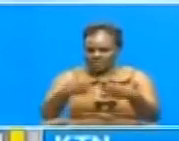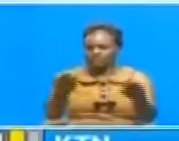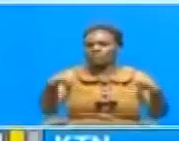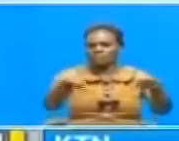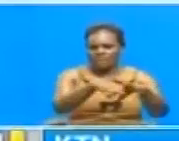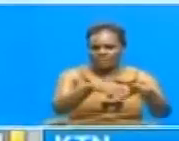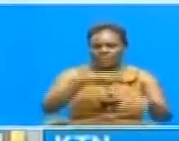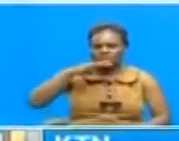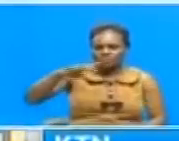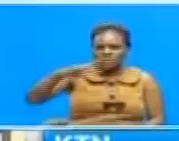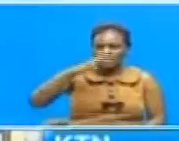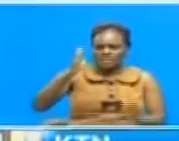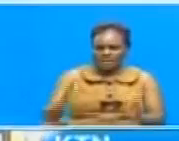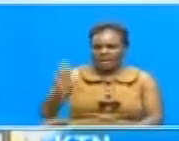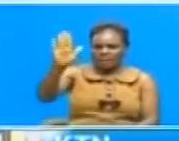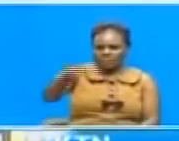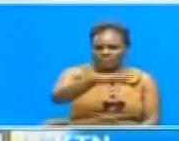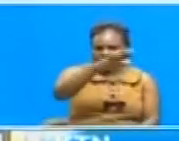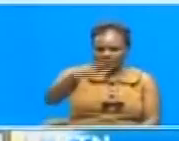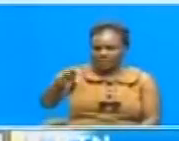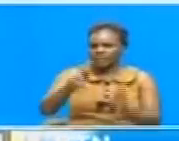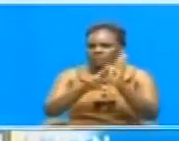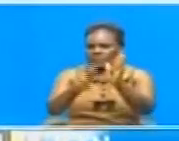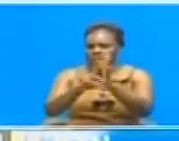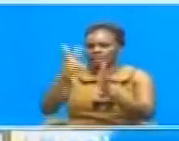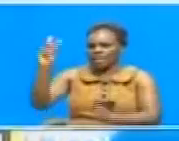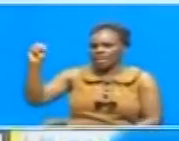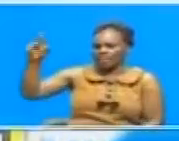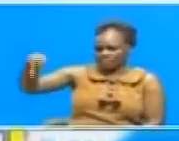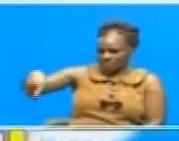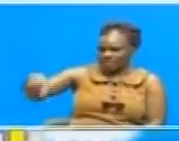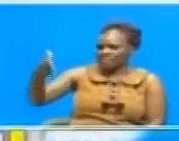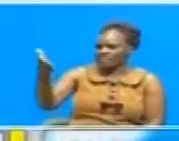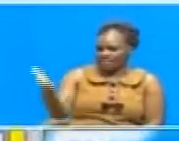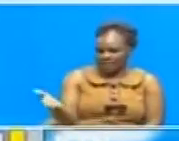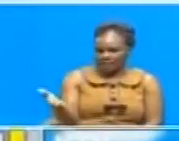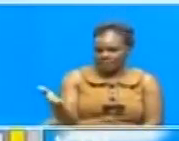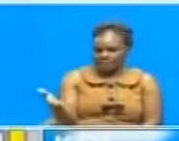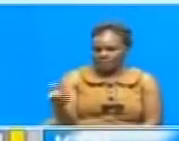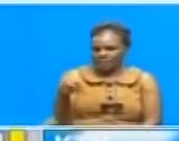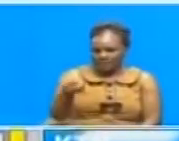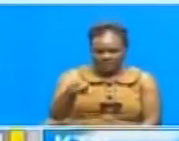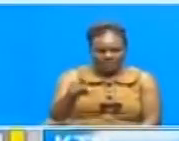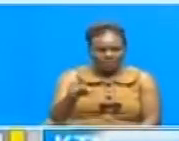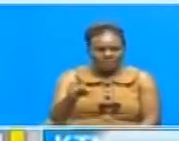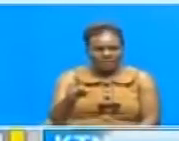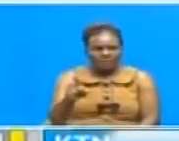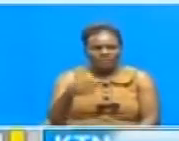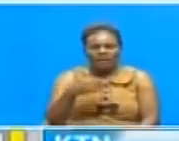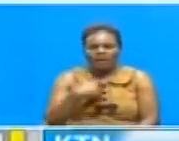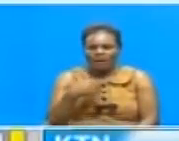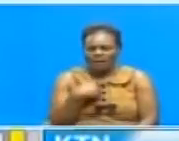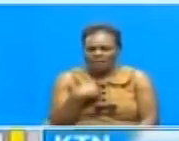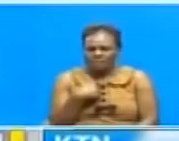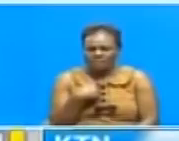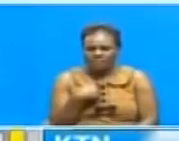where the Speaker of the National Assembly is represented by a member of Parliament. Is dead. They are allowing us to keep on beating them about the boot with